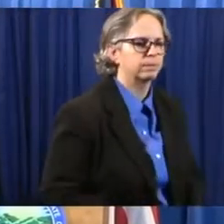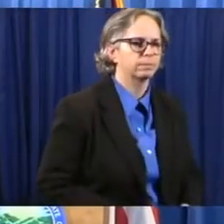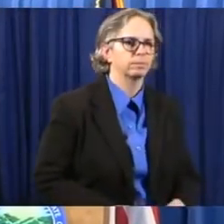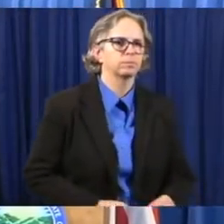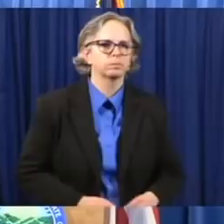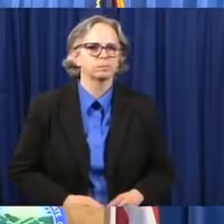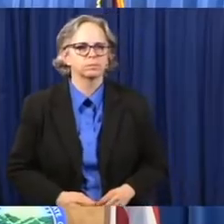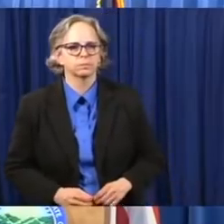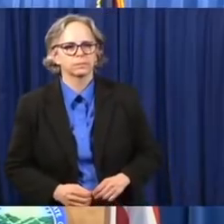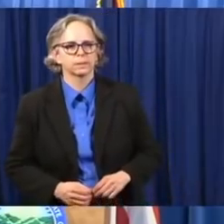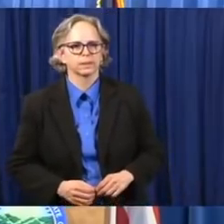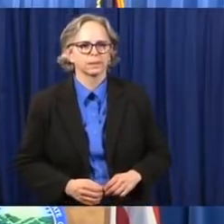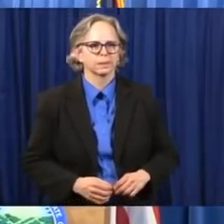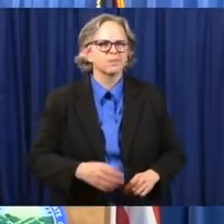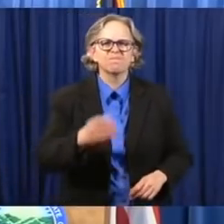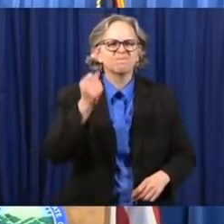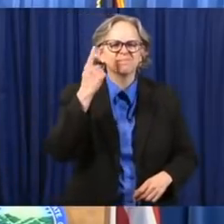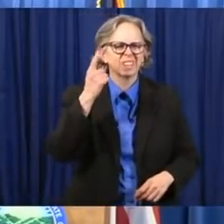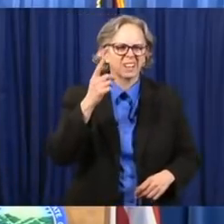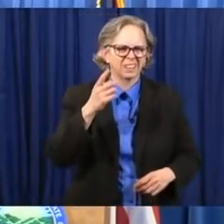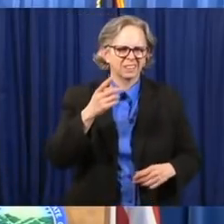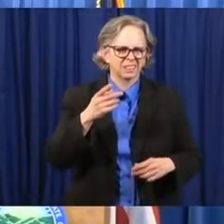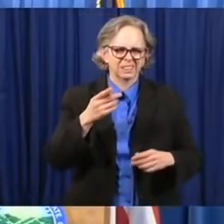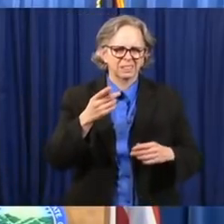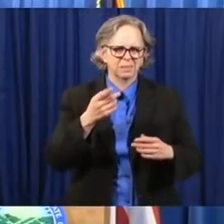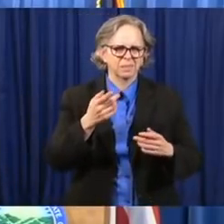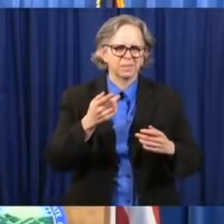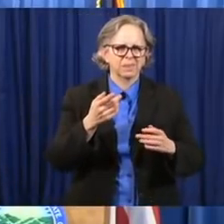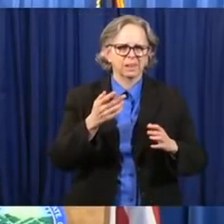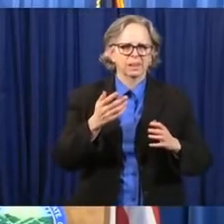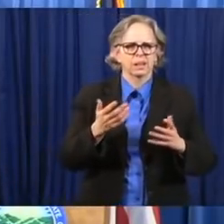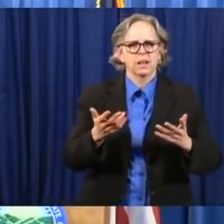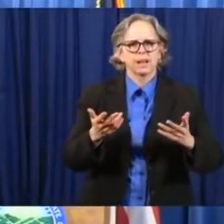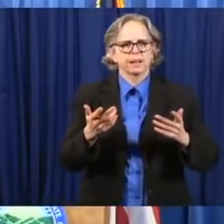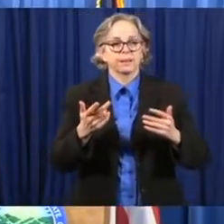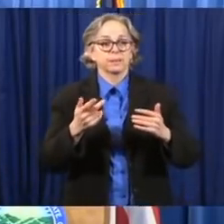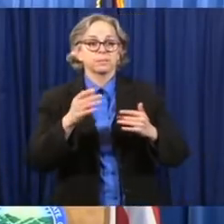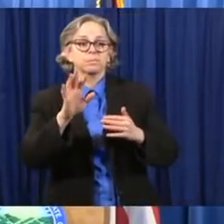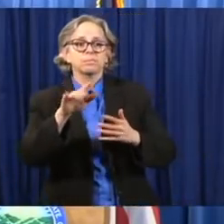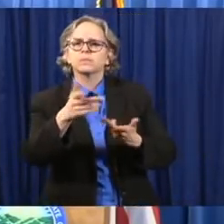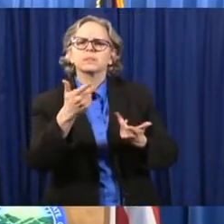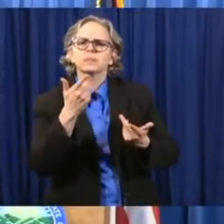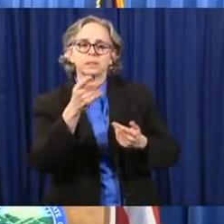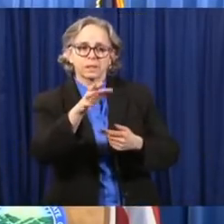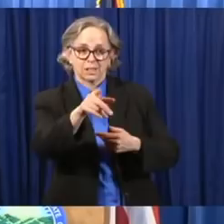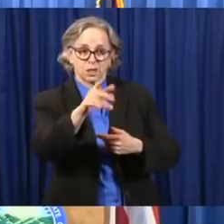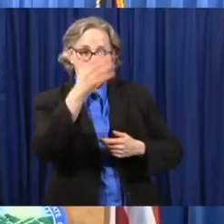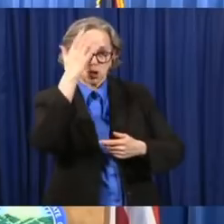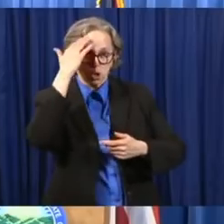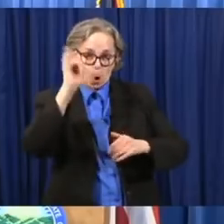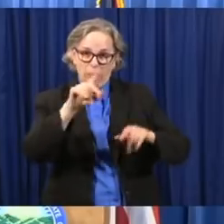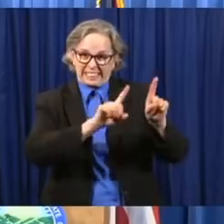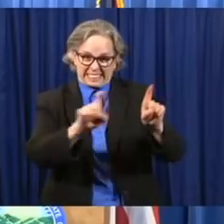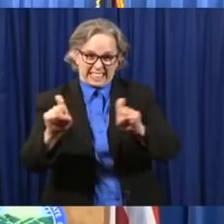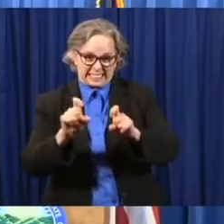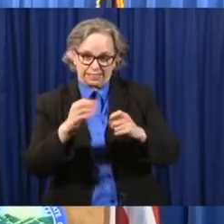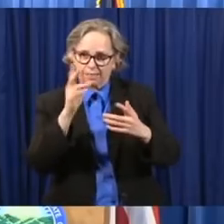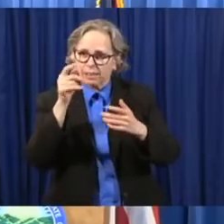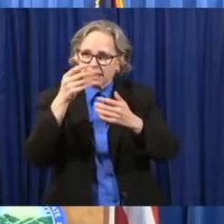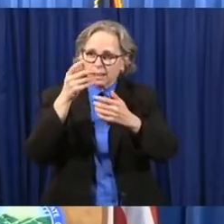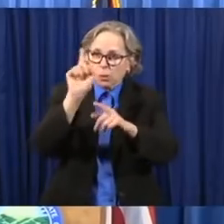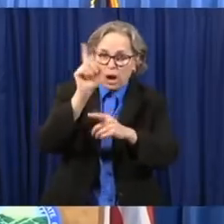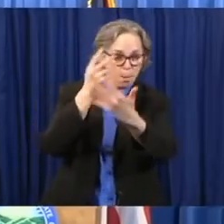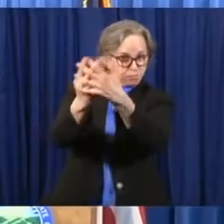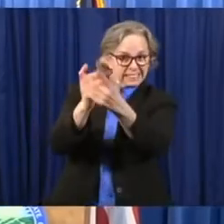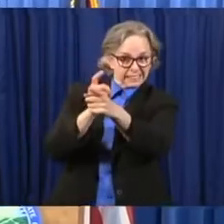I'm sorry, what can be read into what? What can we take away from the results that we're getting back from being